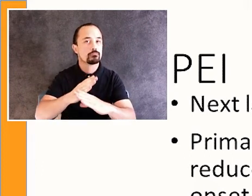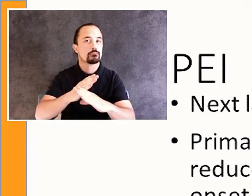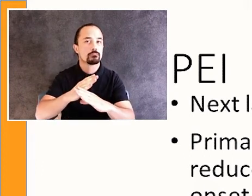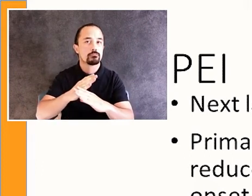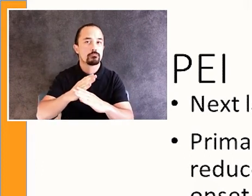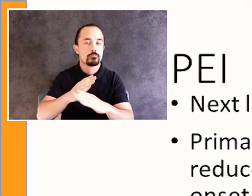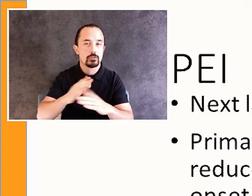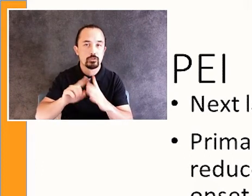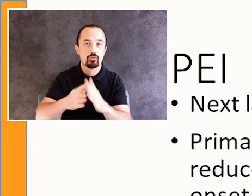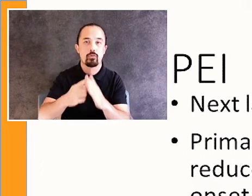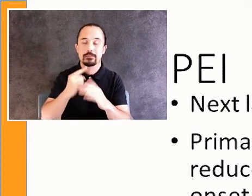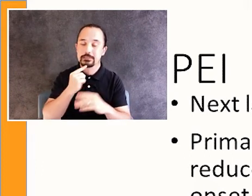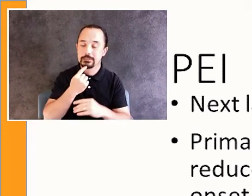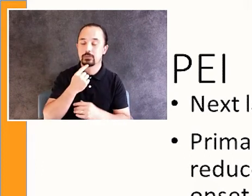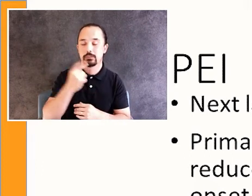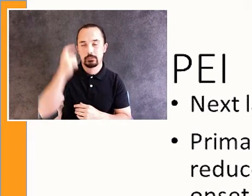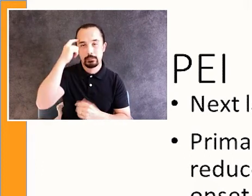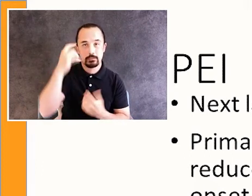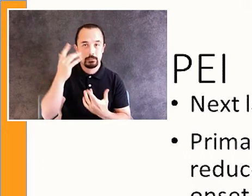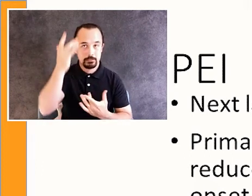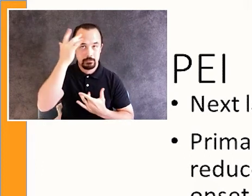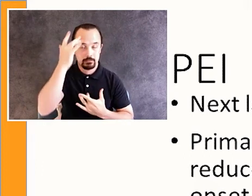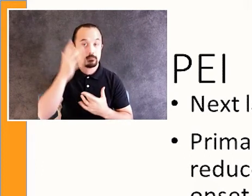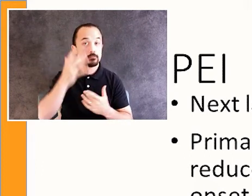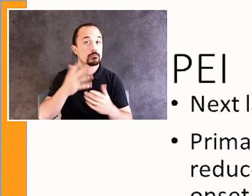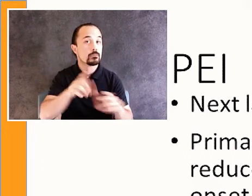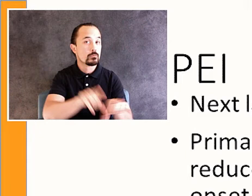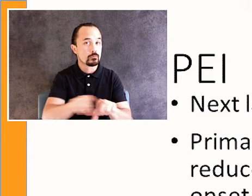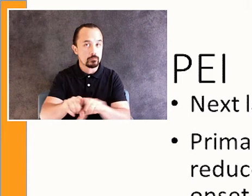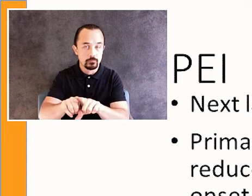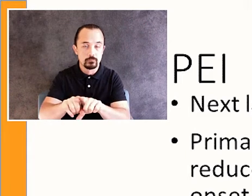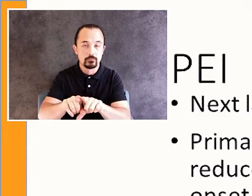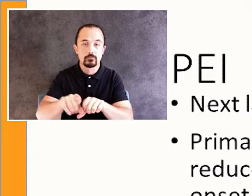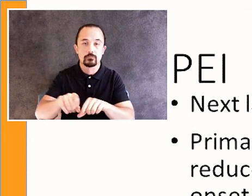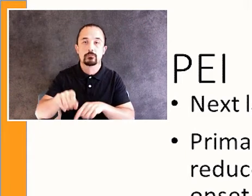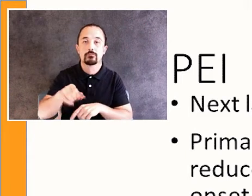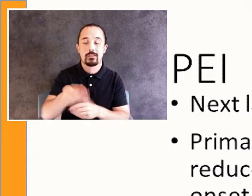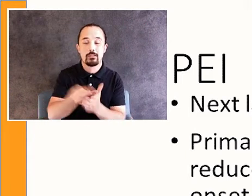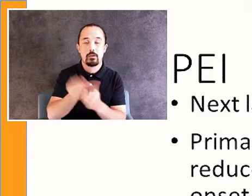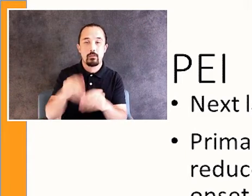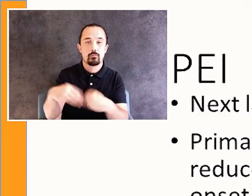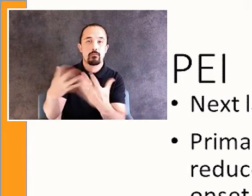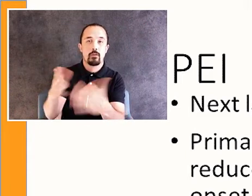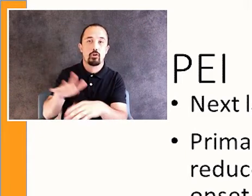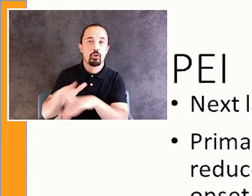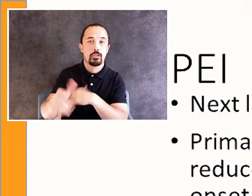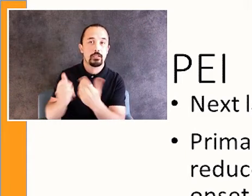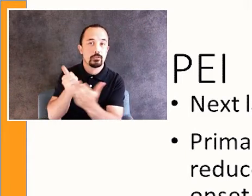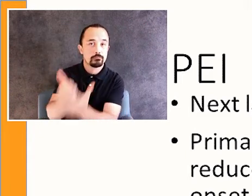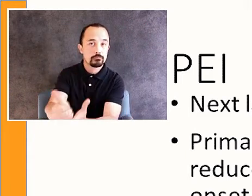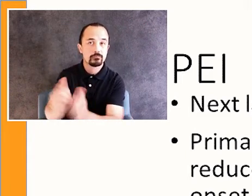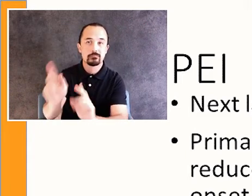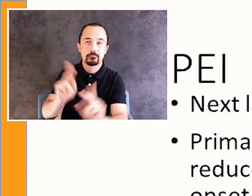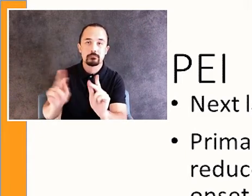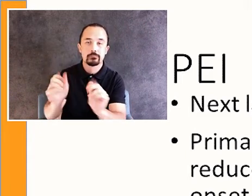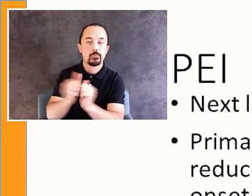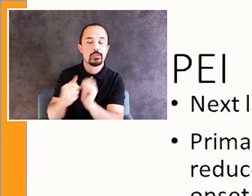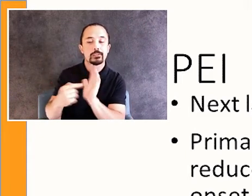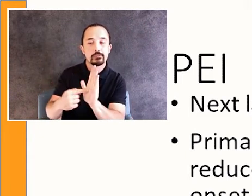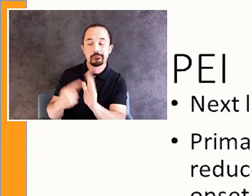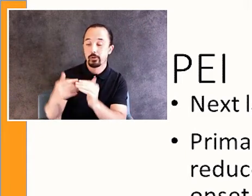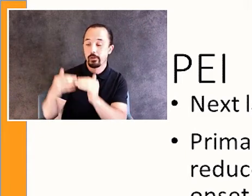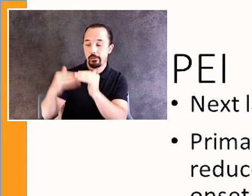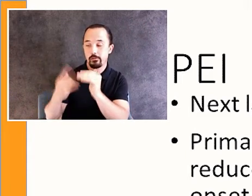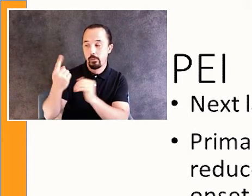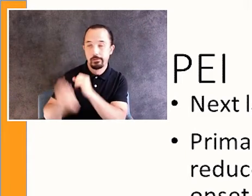of serious mental illness. Additionally, these monies can provide early intervention for people with symptoms for 1 year or